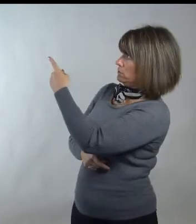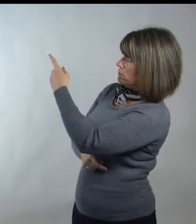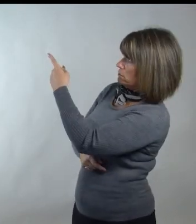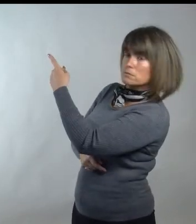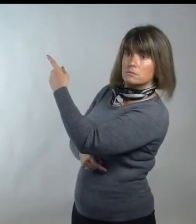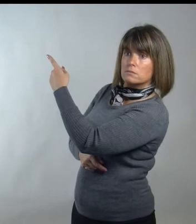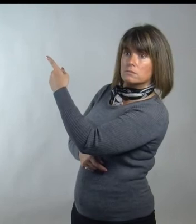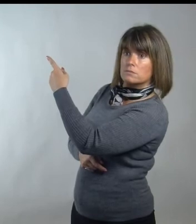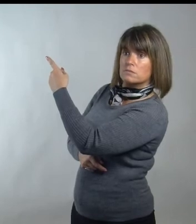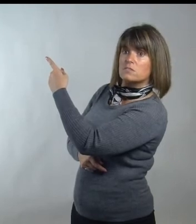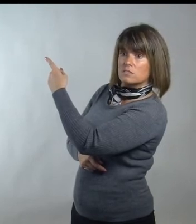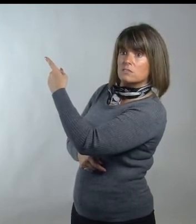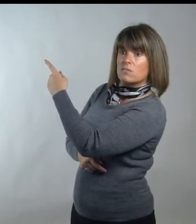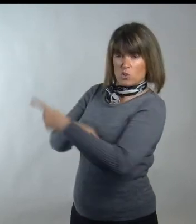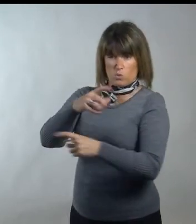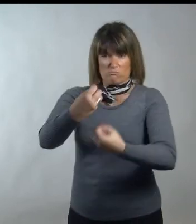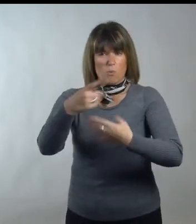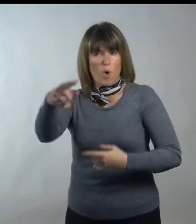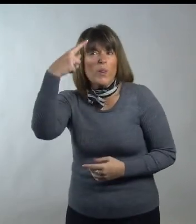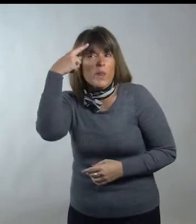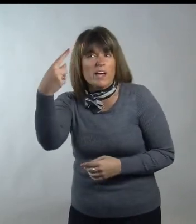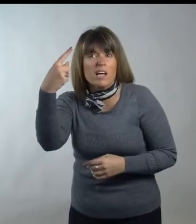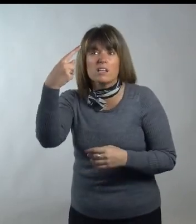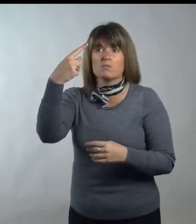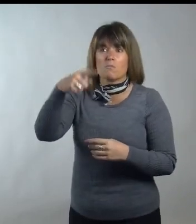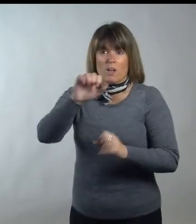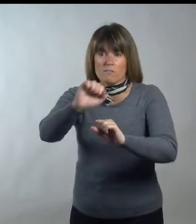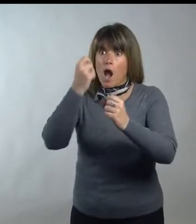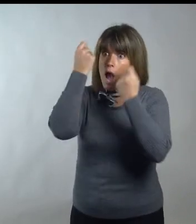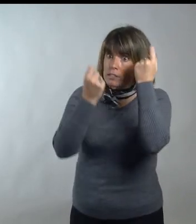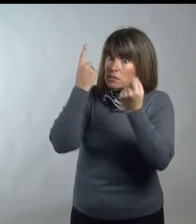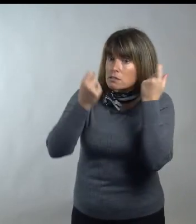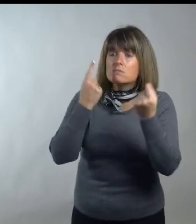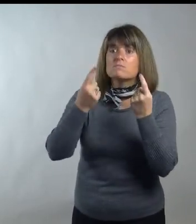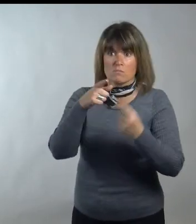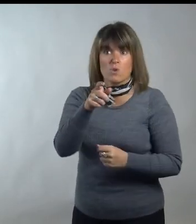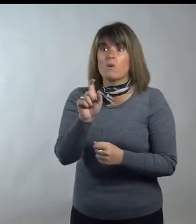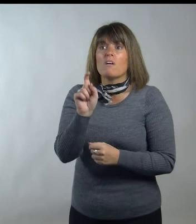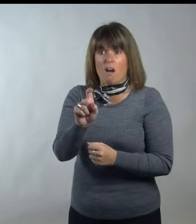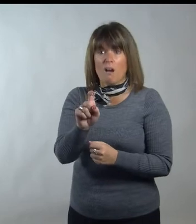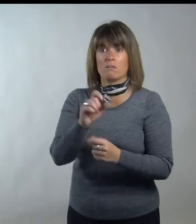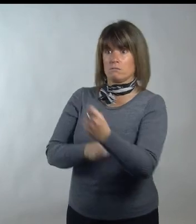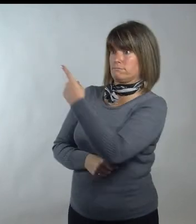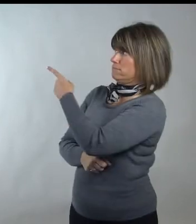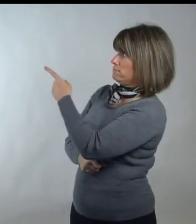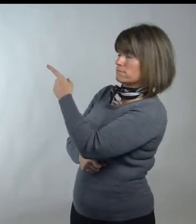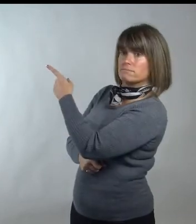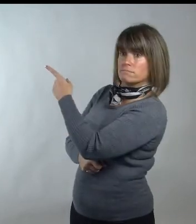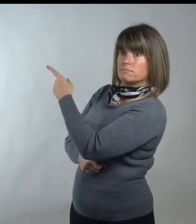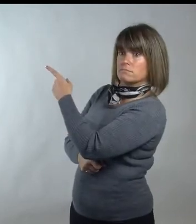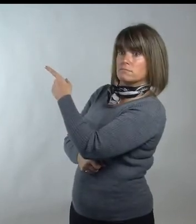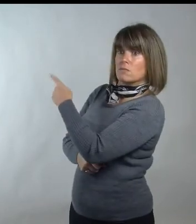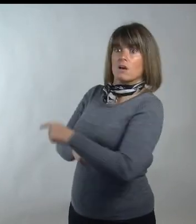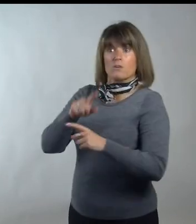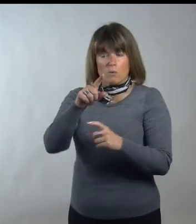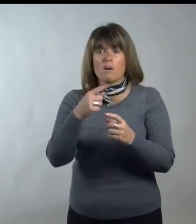We really want you to tell us what you think about this and to give us your ideas too. Sign up to You Tell Us at